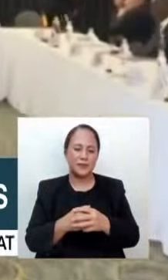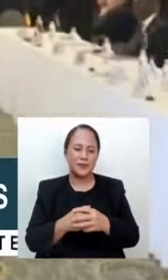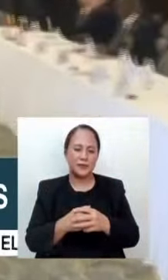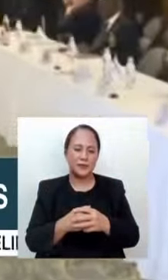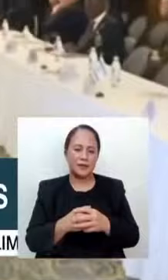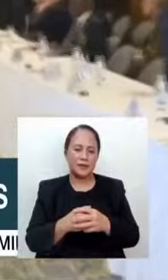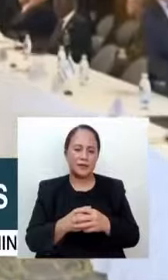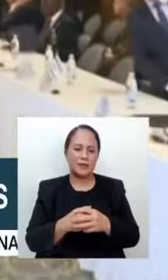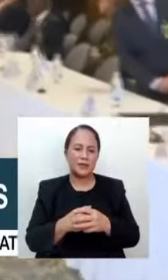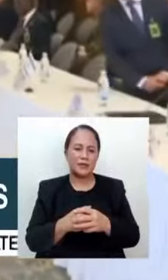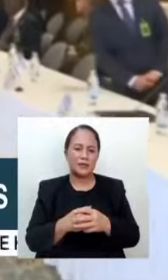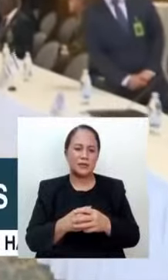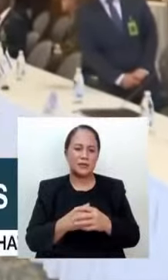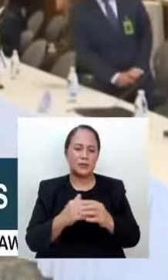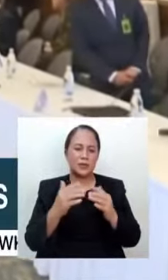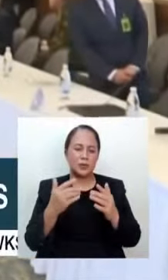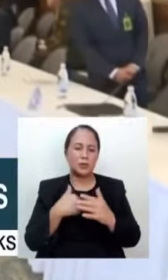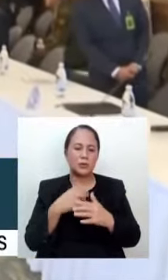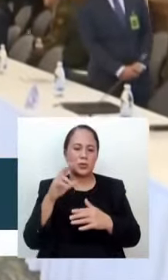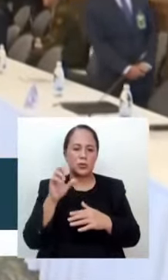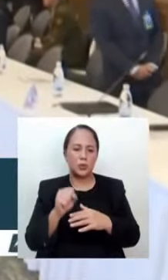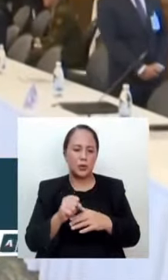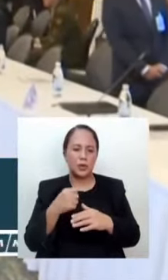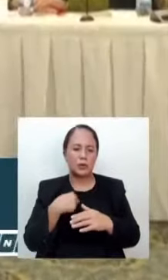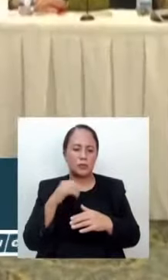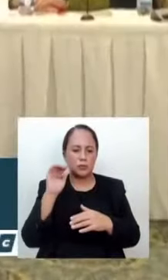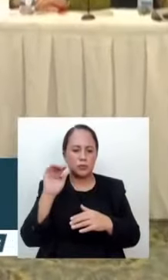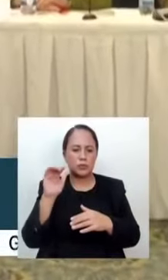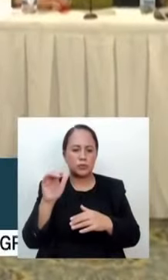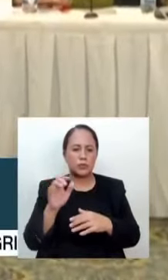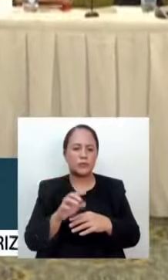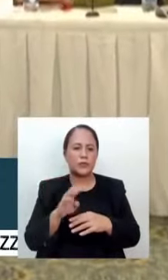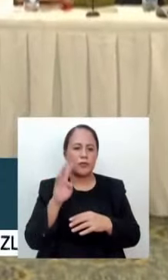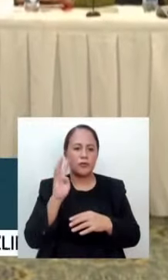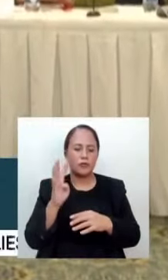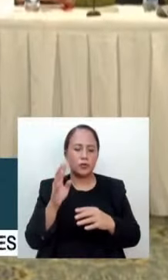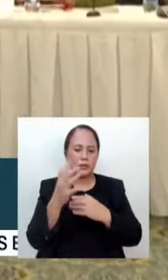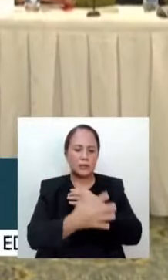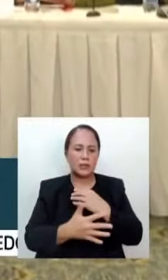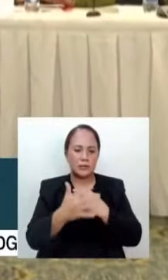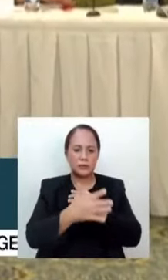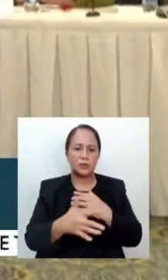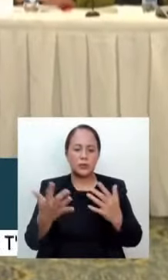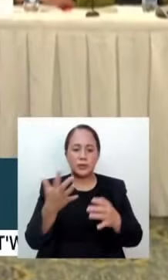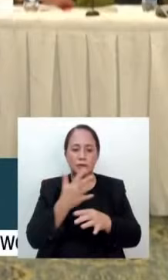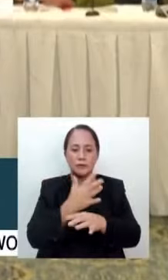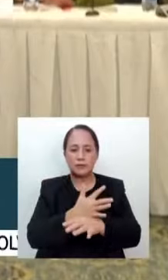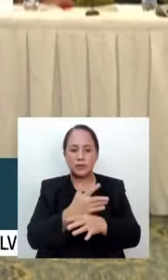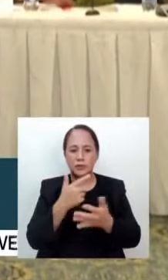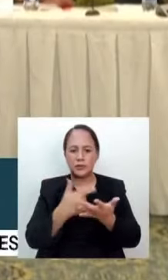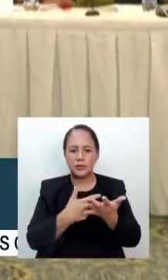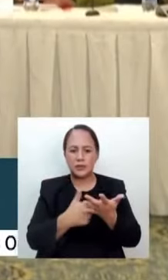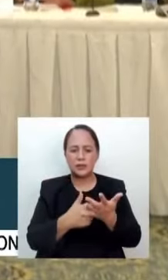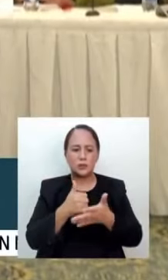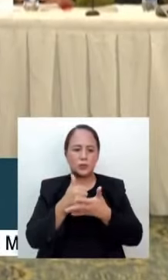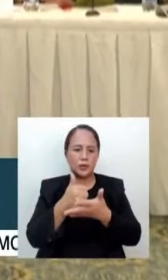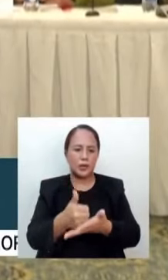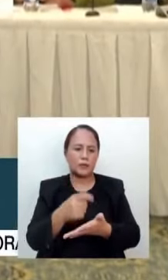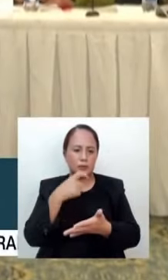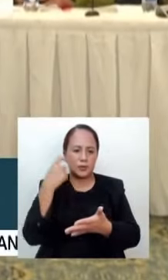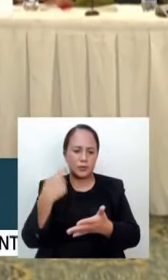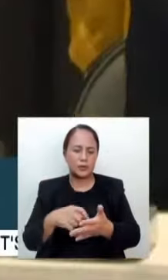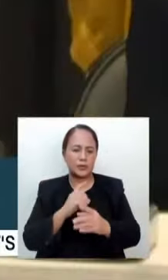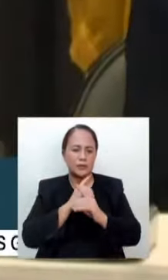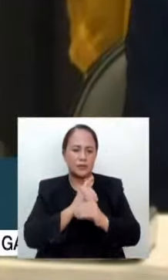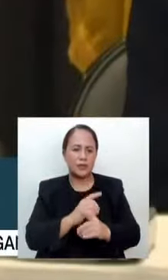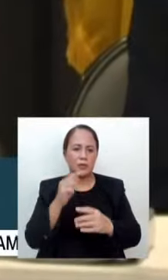tensions escalate, the U.S. called a meeting of 40 countries in its airbase in Germany to discuss ways to help bolster Ukraine's defense. Among